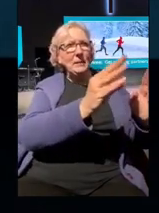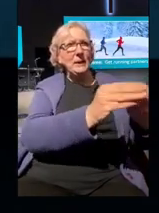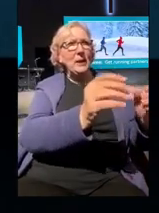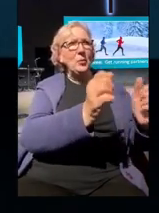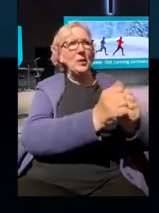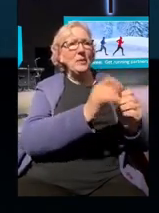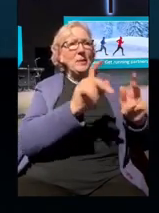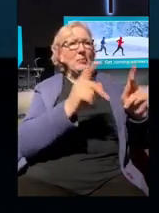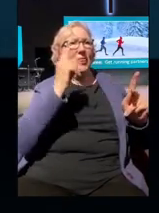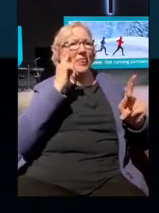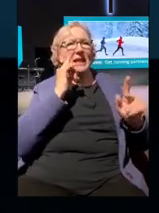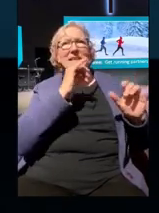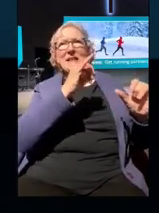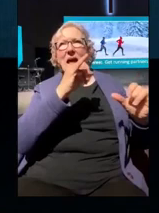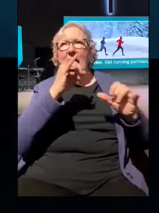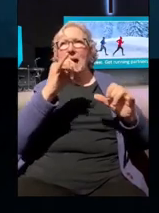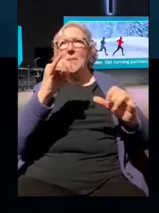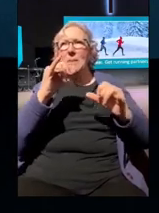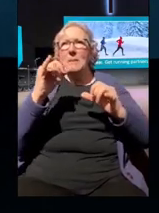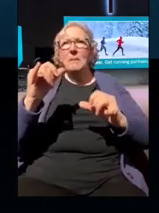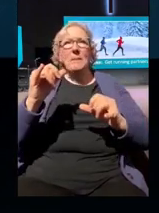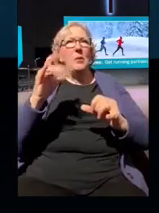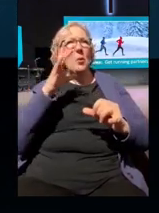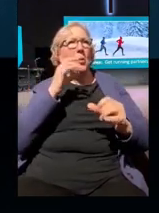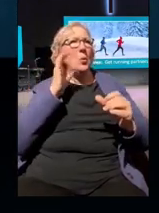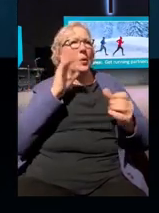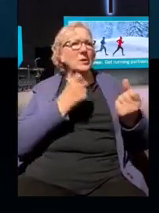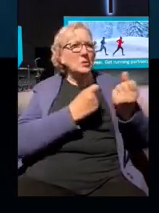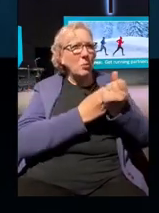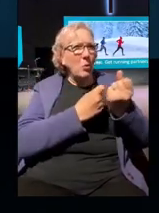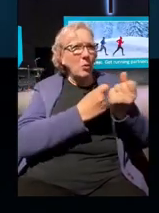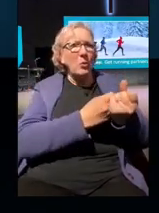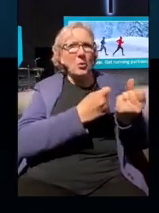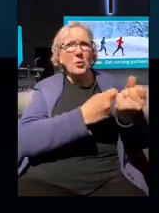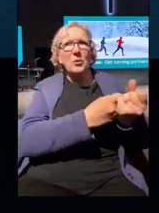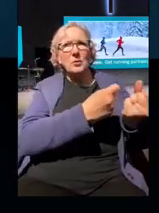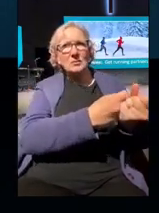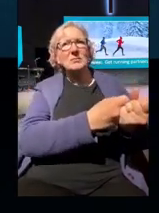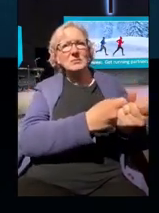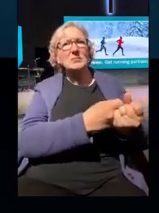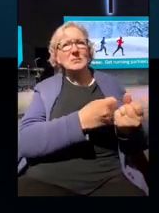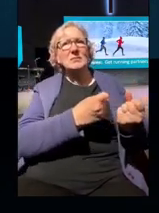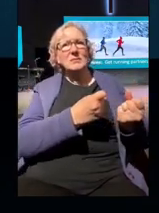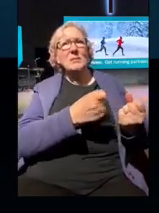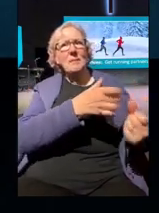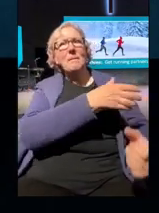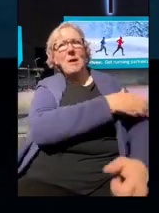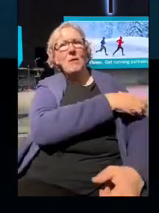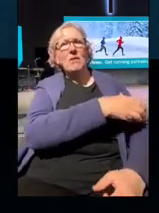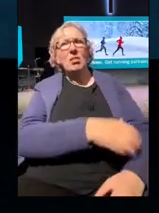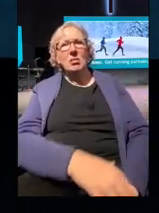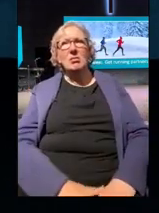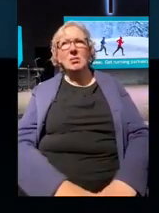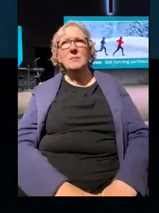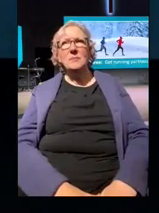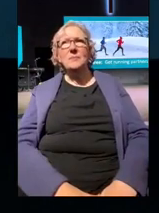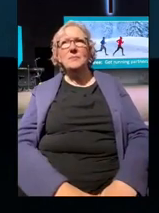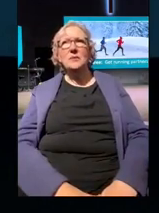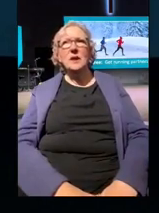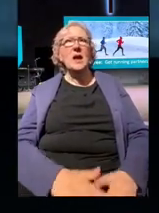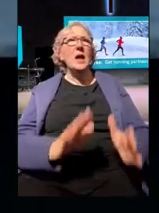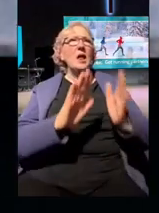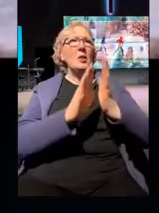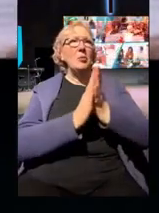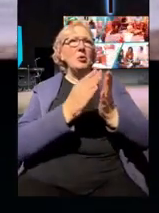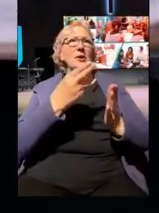like-minded people that will walk alongside you is really powerful. The book of Hebrews puts